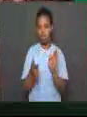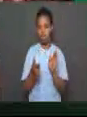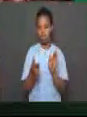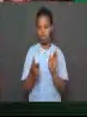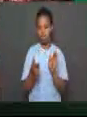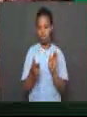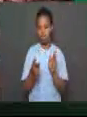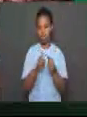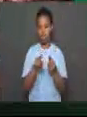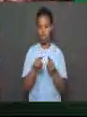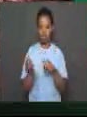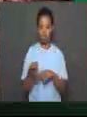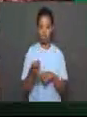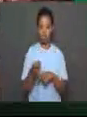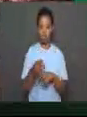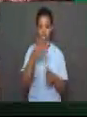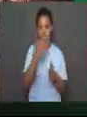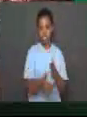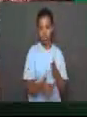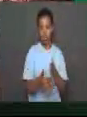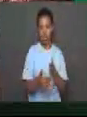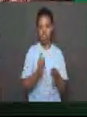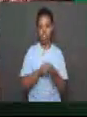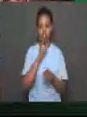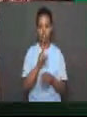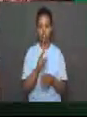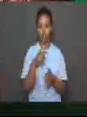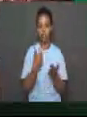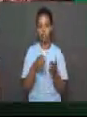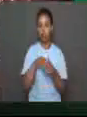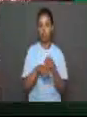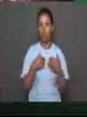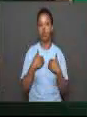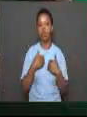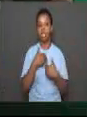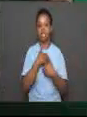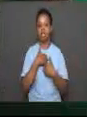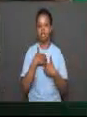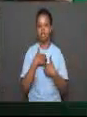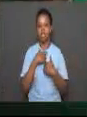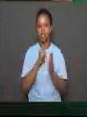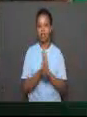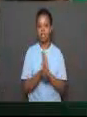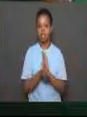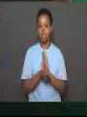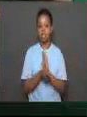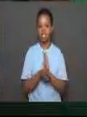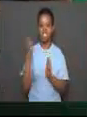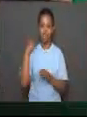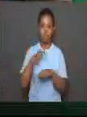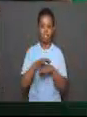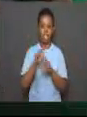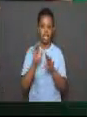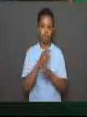during periods of low tide. Animals such as invertebrates and fishes,